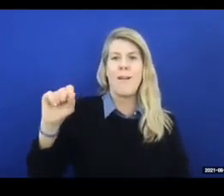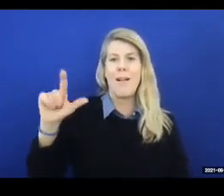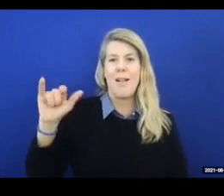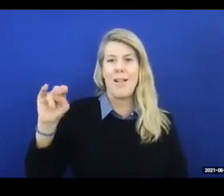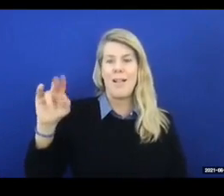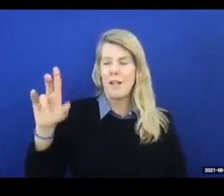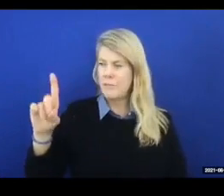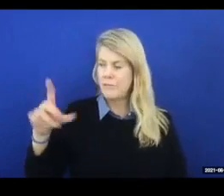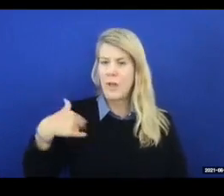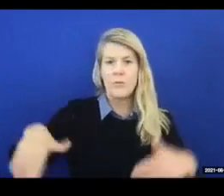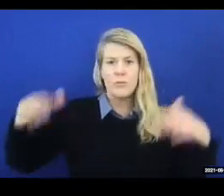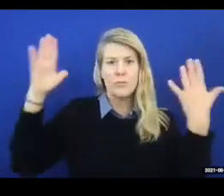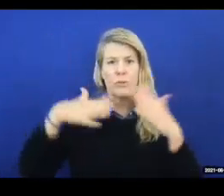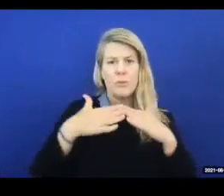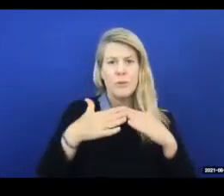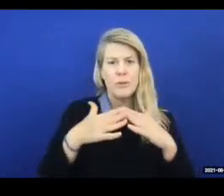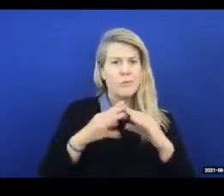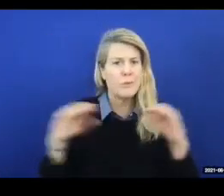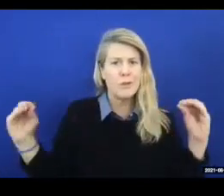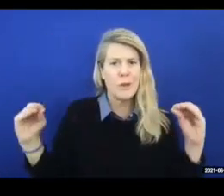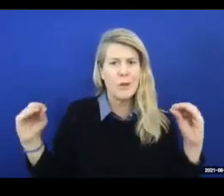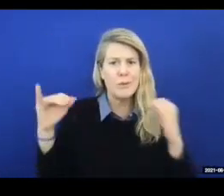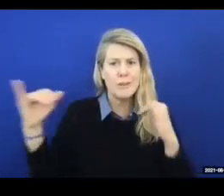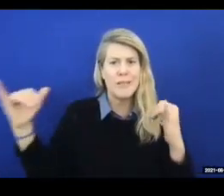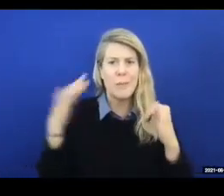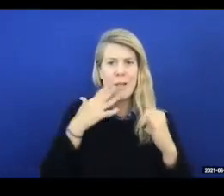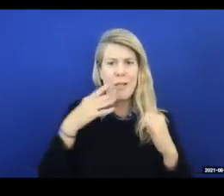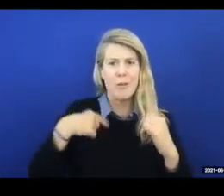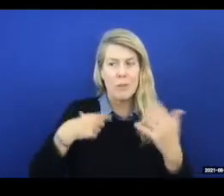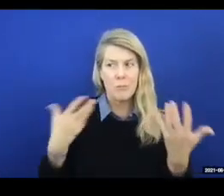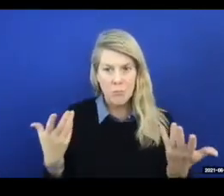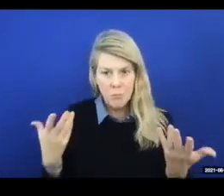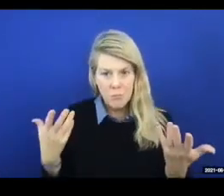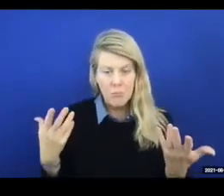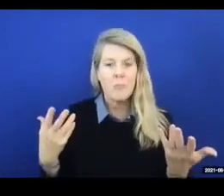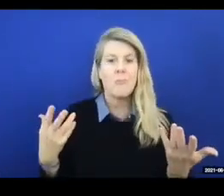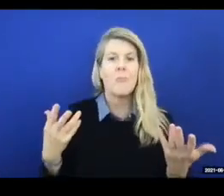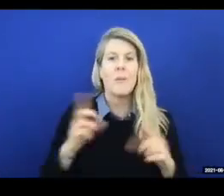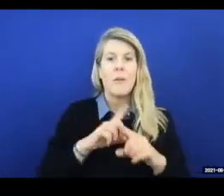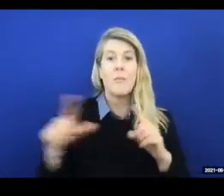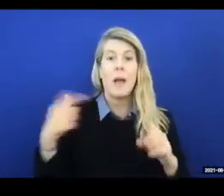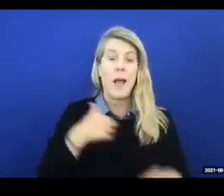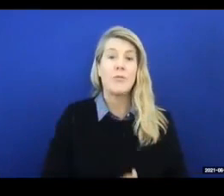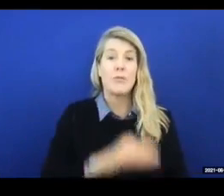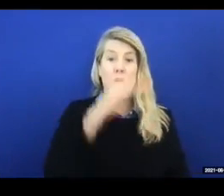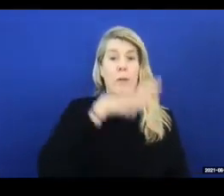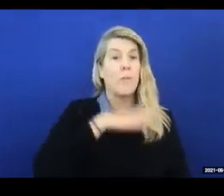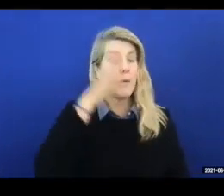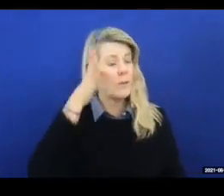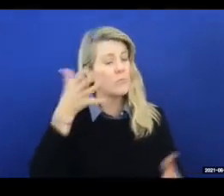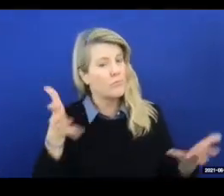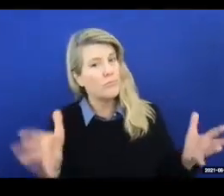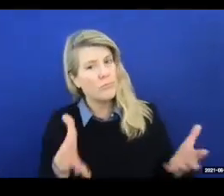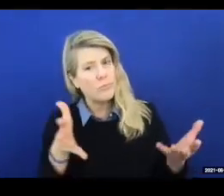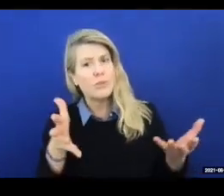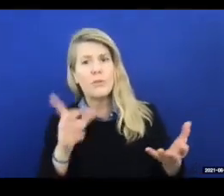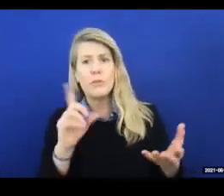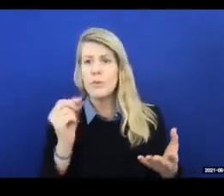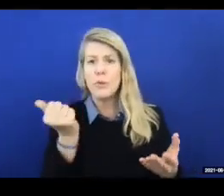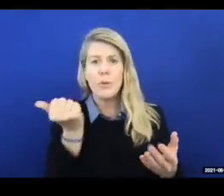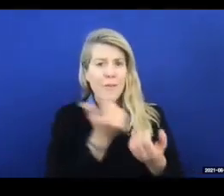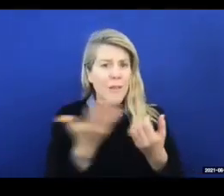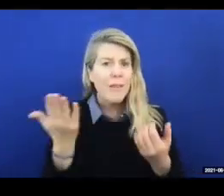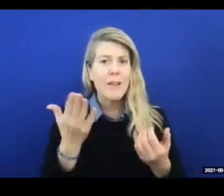community with very few students that looked like me. Since I was young, my parents encouraged us to try everything, to be